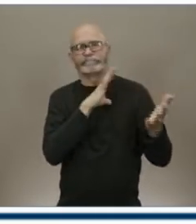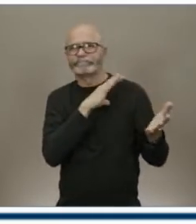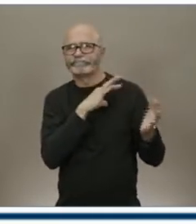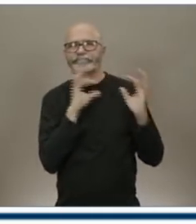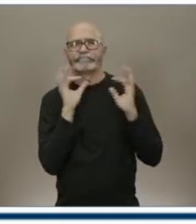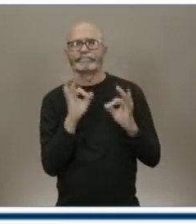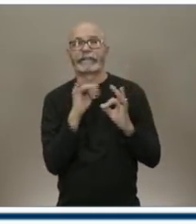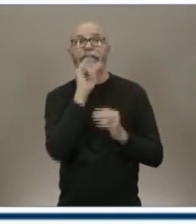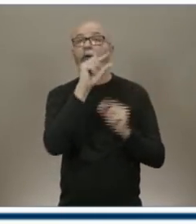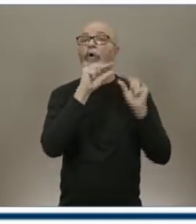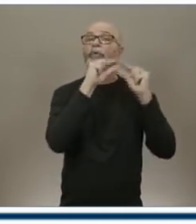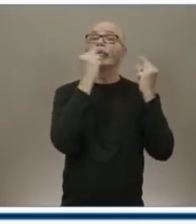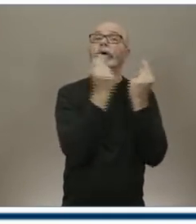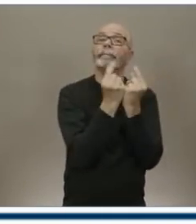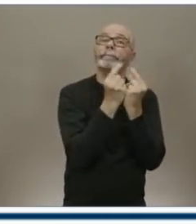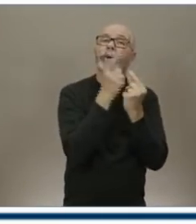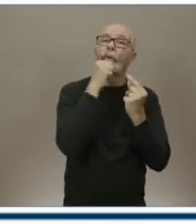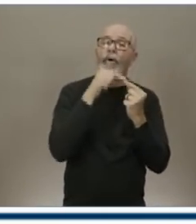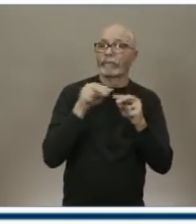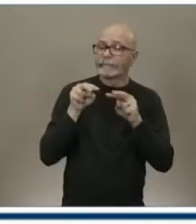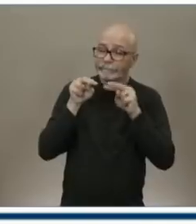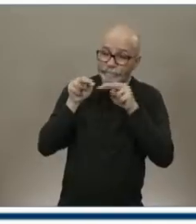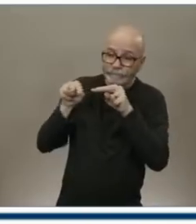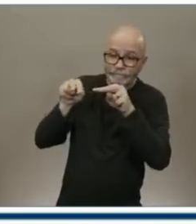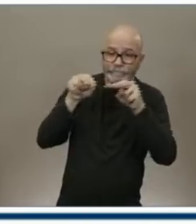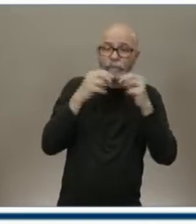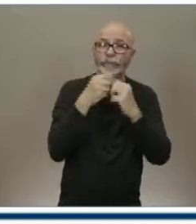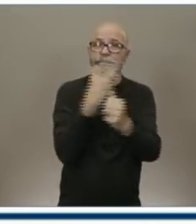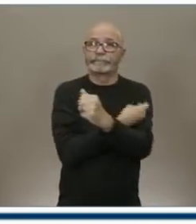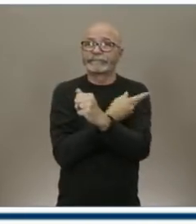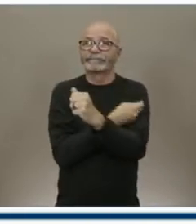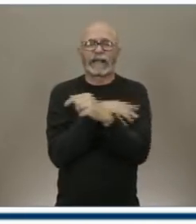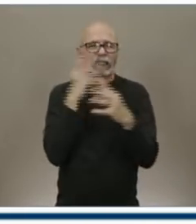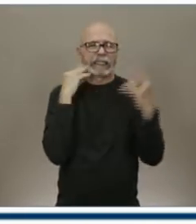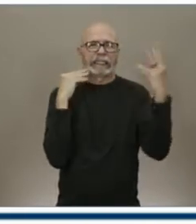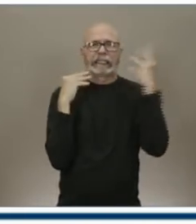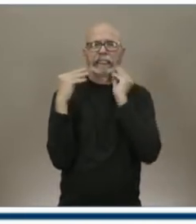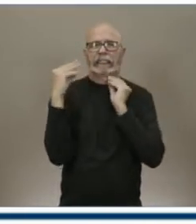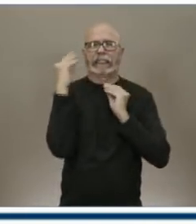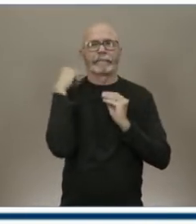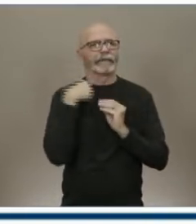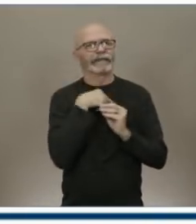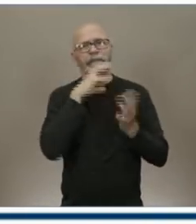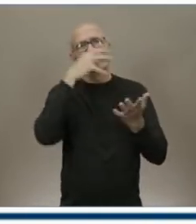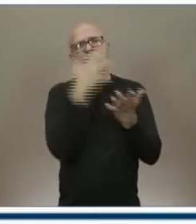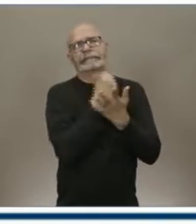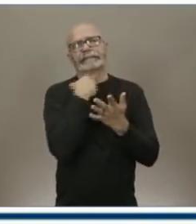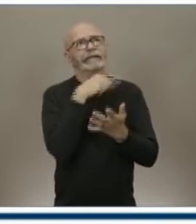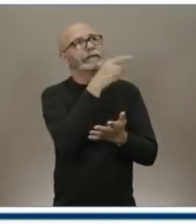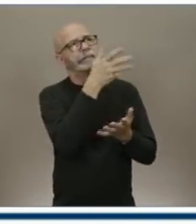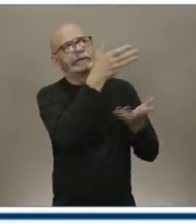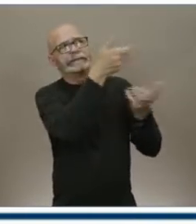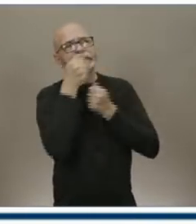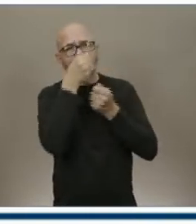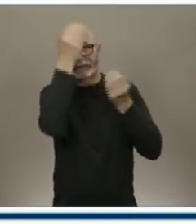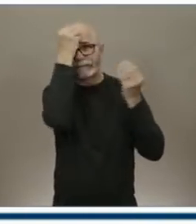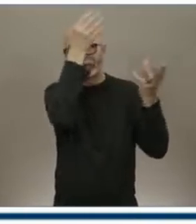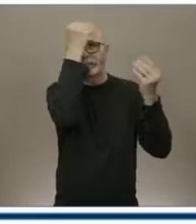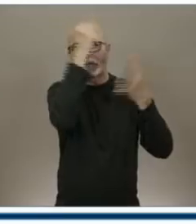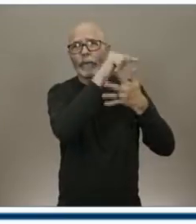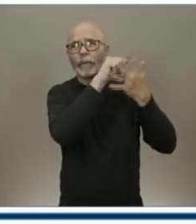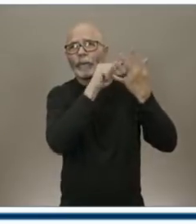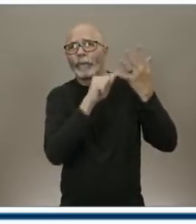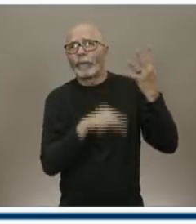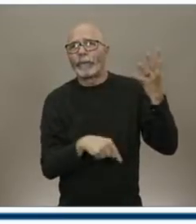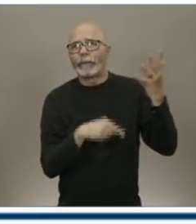the COVID vaccine. So we certainly will be using her expertise to inform our work around